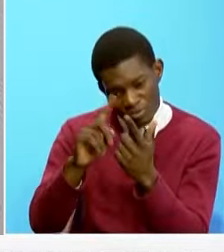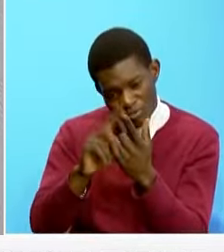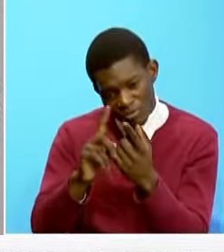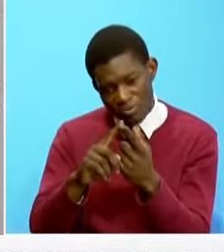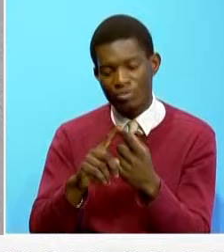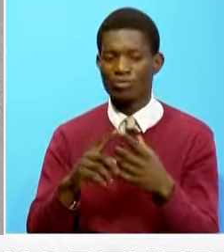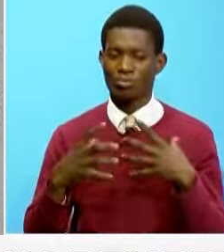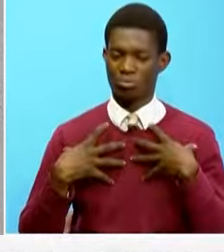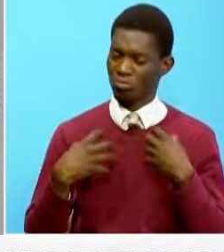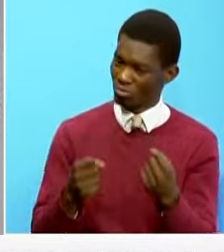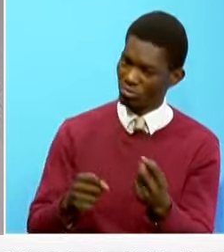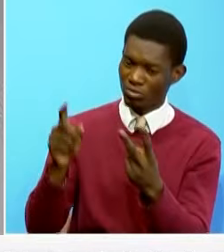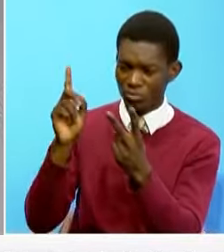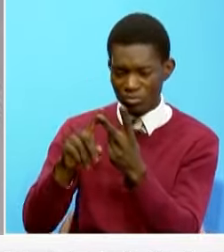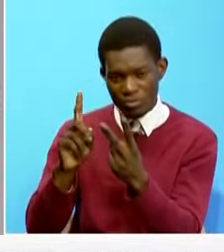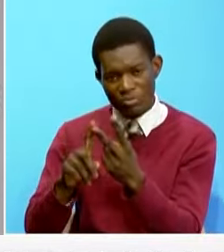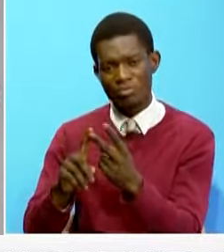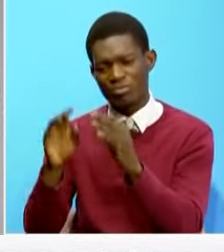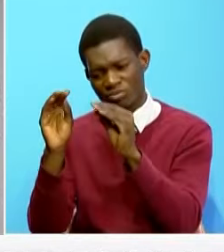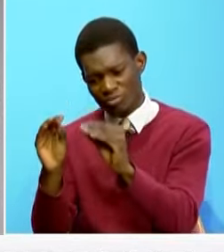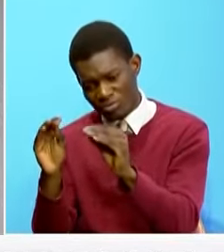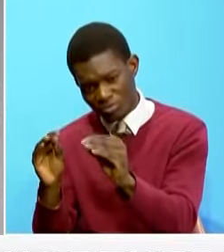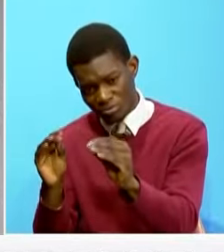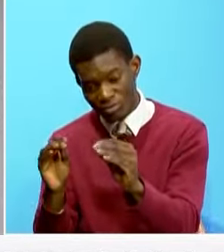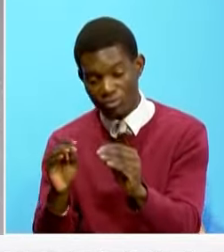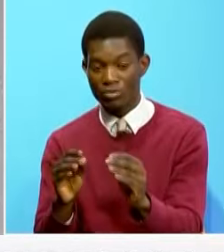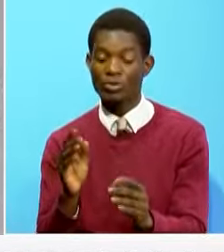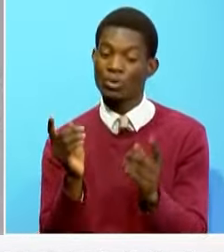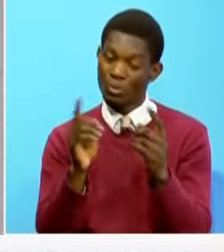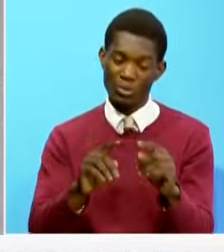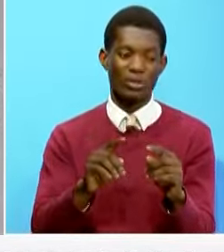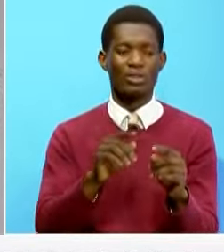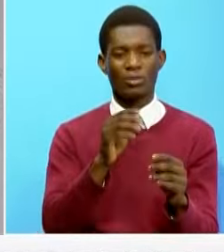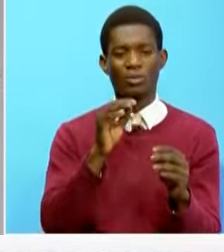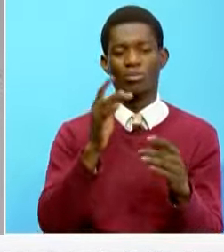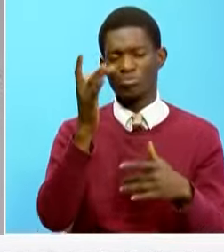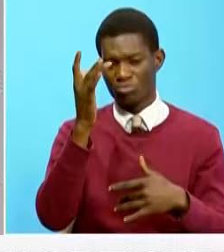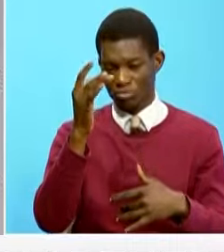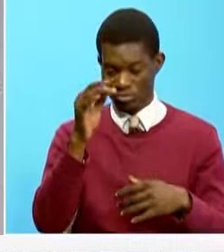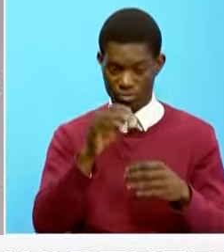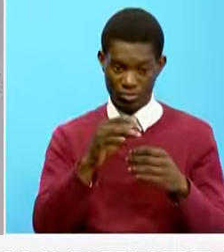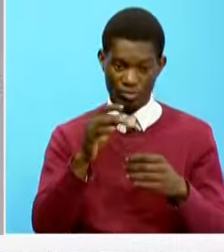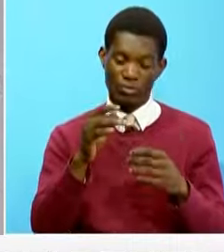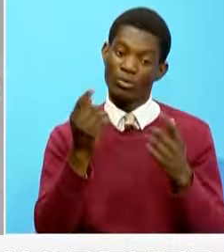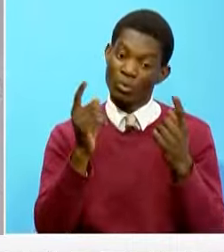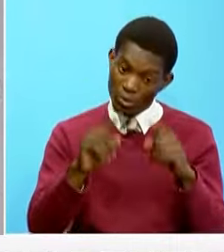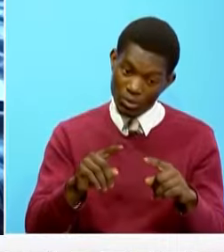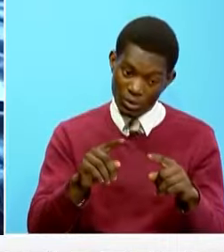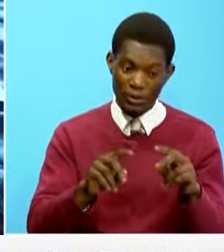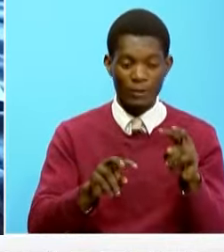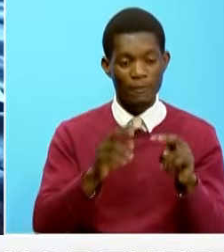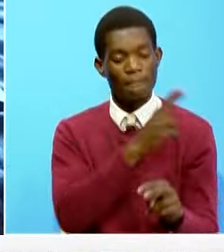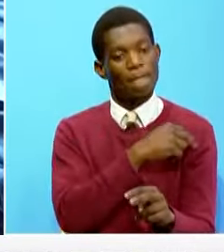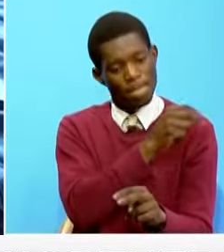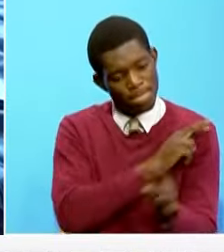are doing is that we are providing counseling after they have gone through all the medical procedures, the medical aspects of